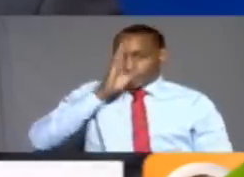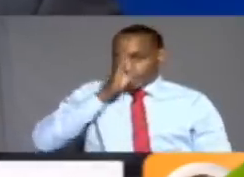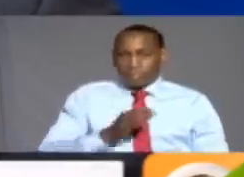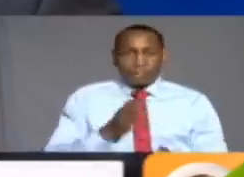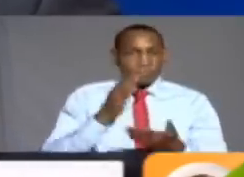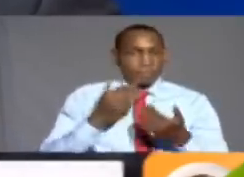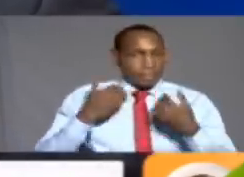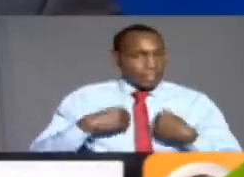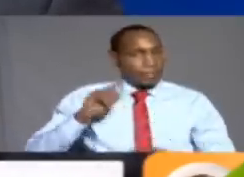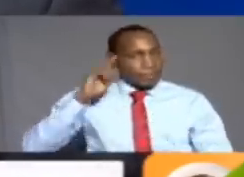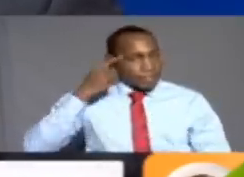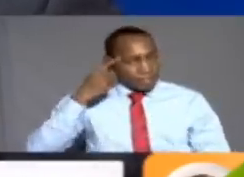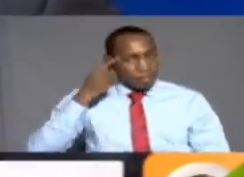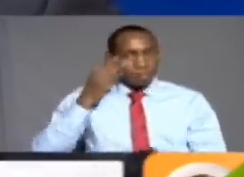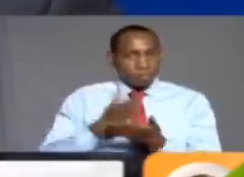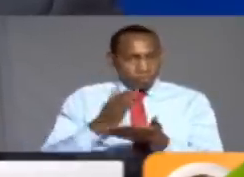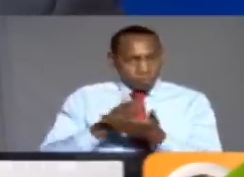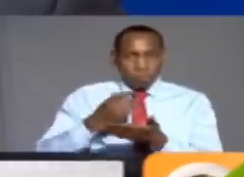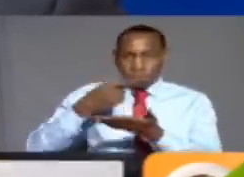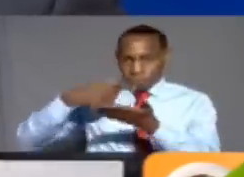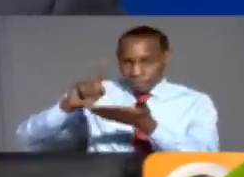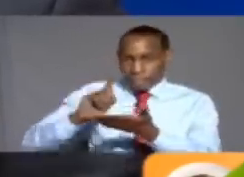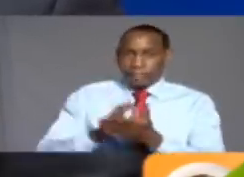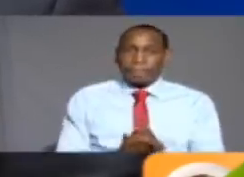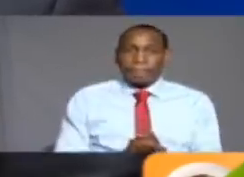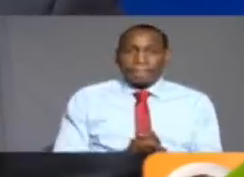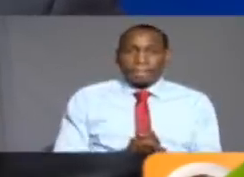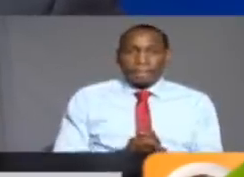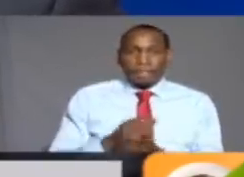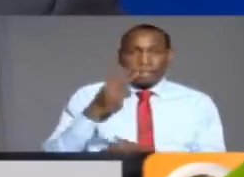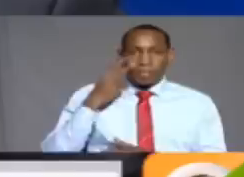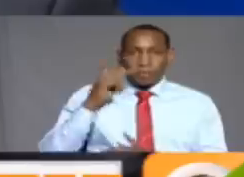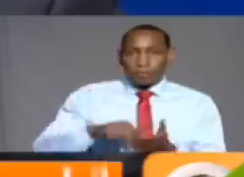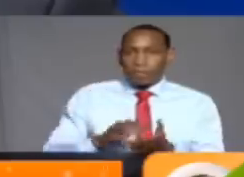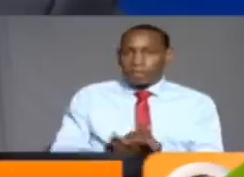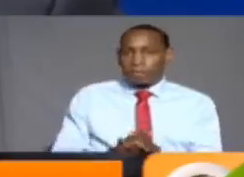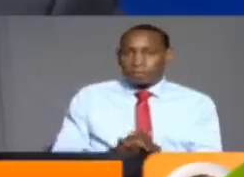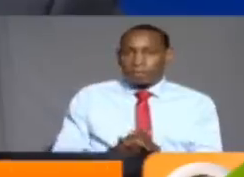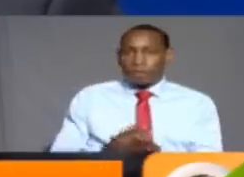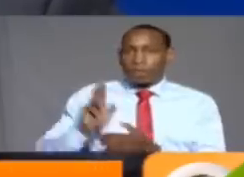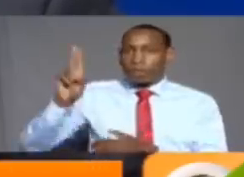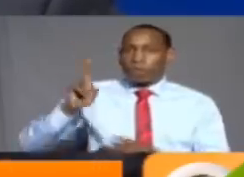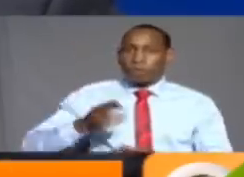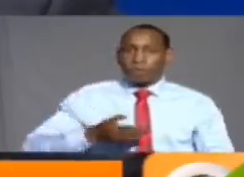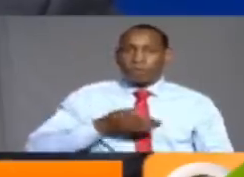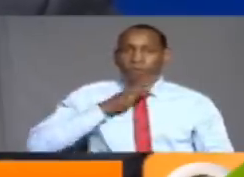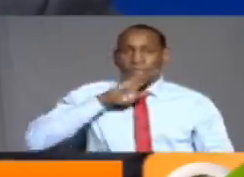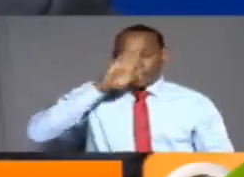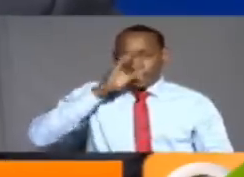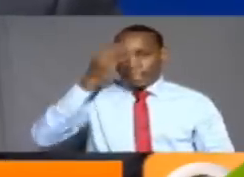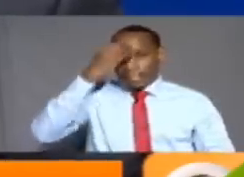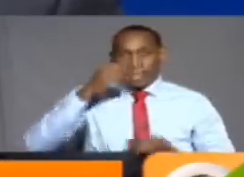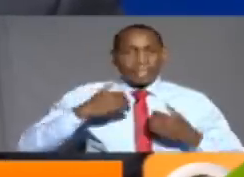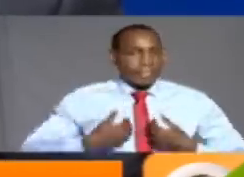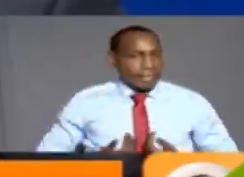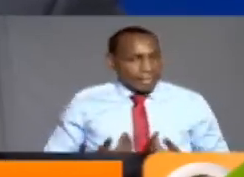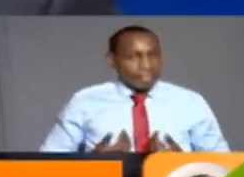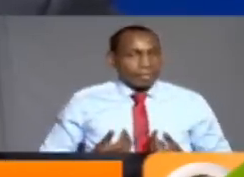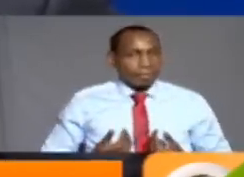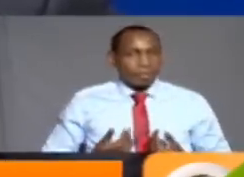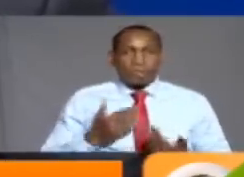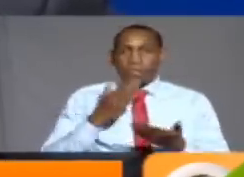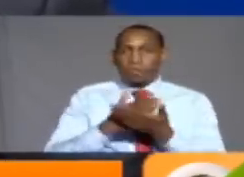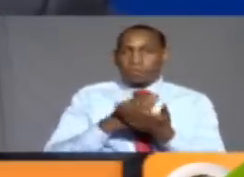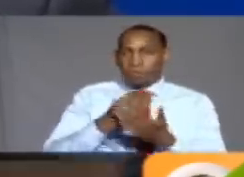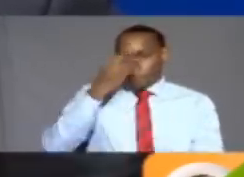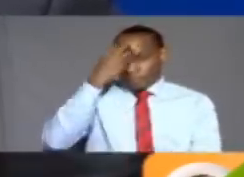was. 100%. I mean, that what I saw was a man who's angry, who's frustrated, who's tired, who's angry.